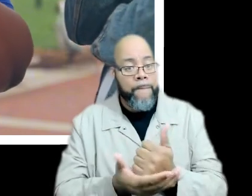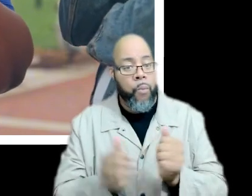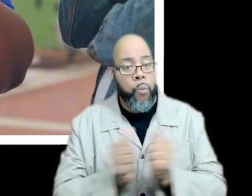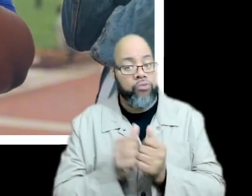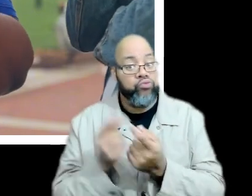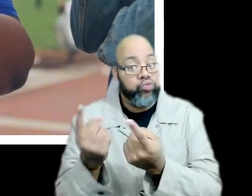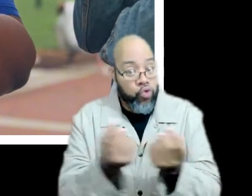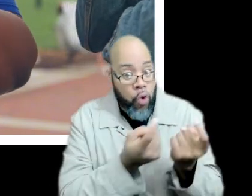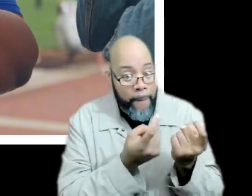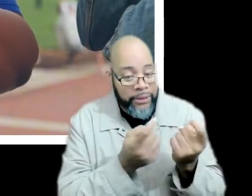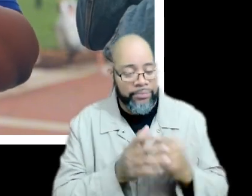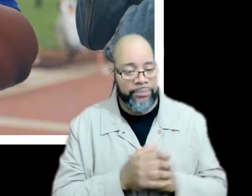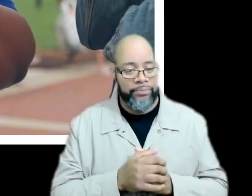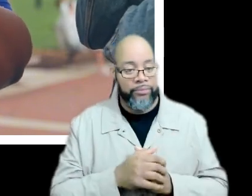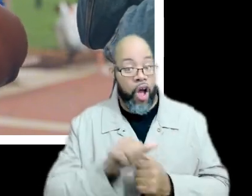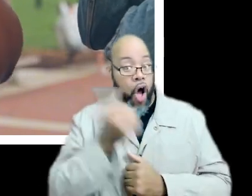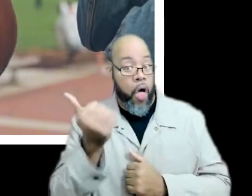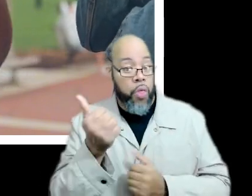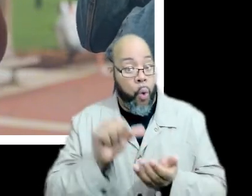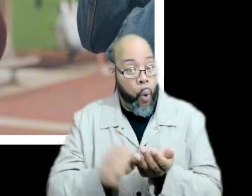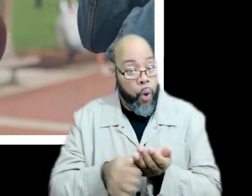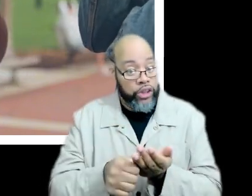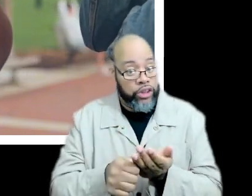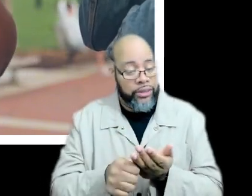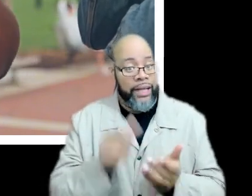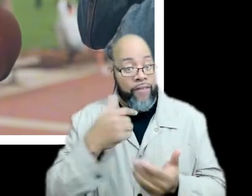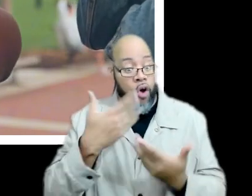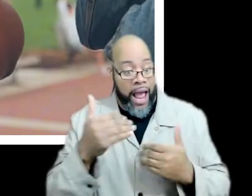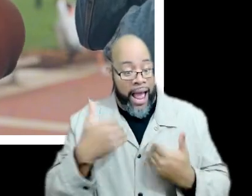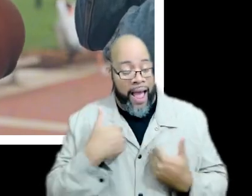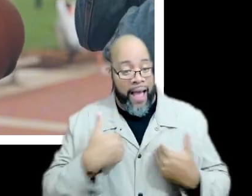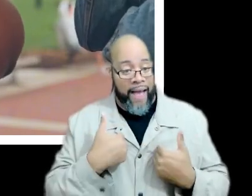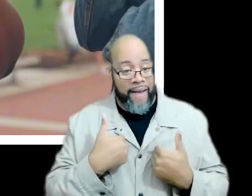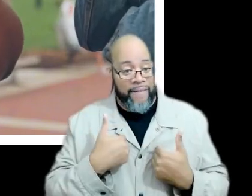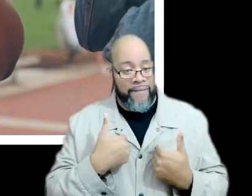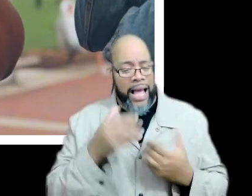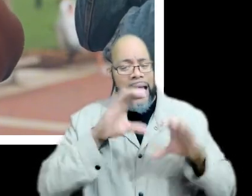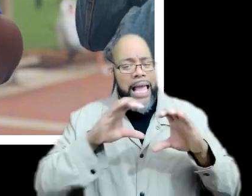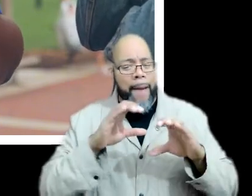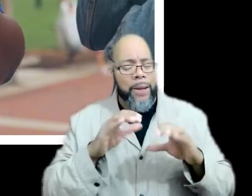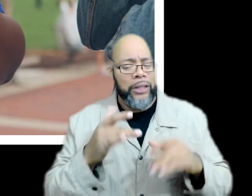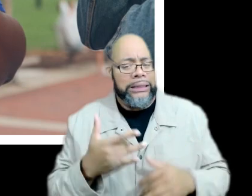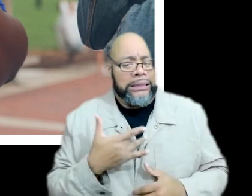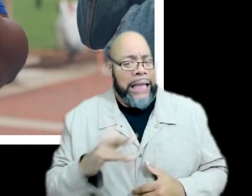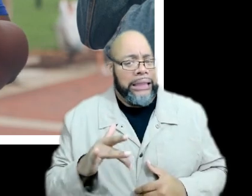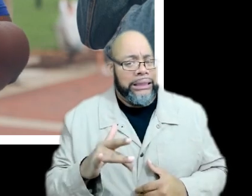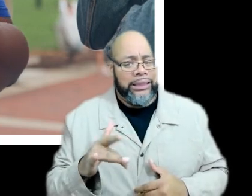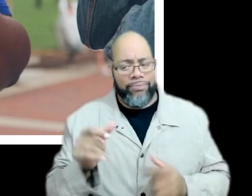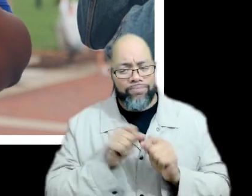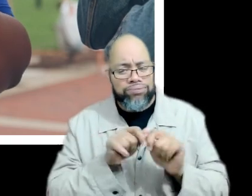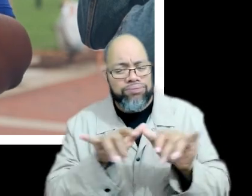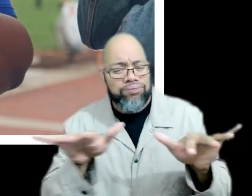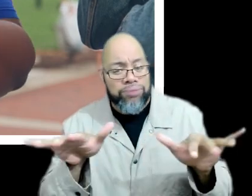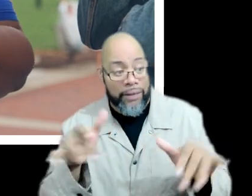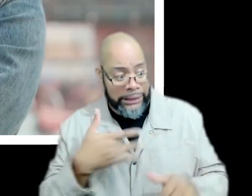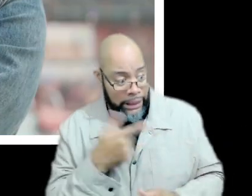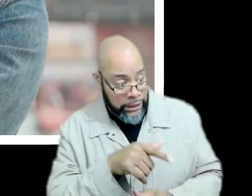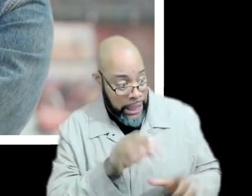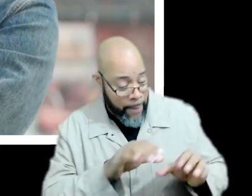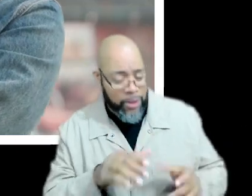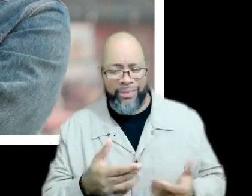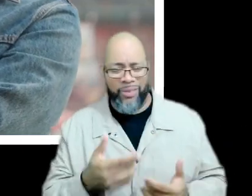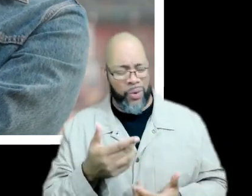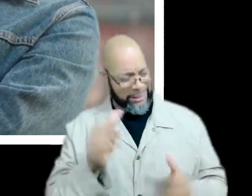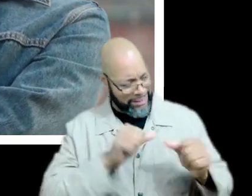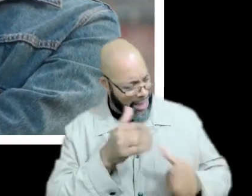helps with recruitment of other oysters. So if there's already there's a chemical sensing that oysters do. So if they already sense chemical,